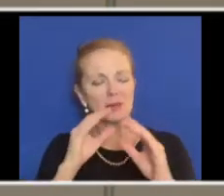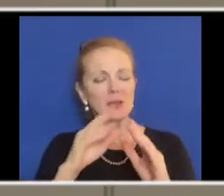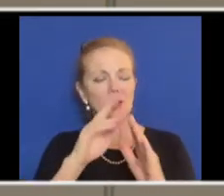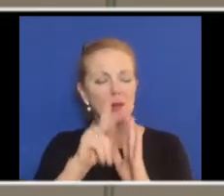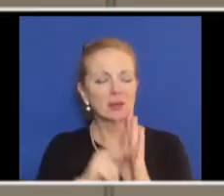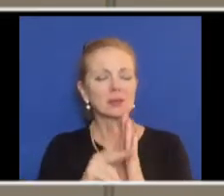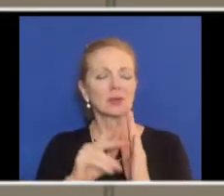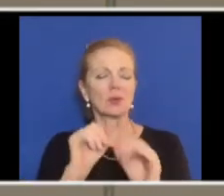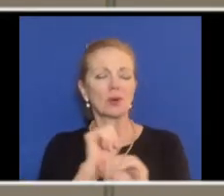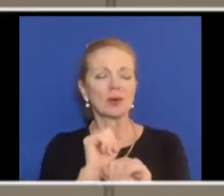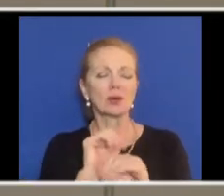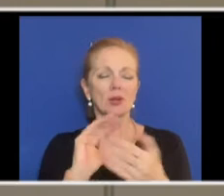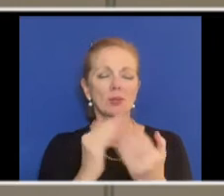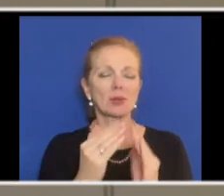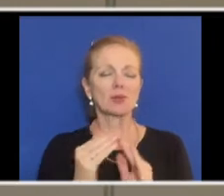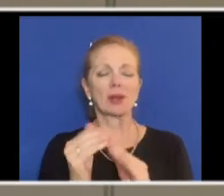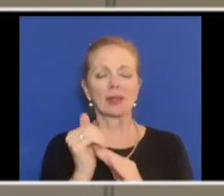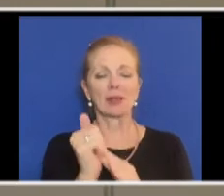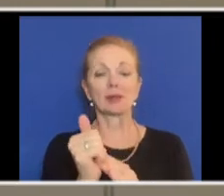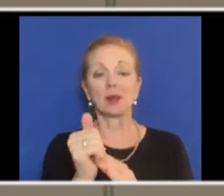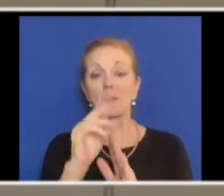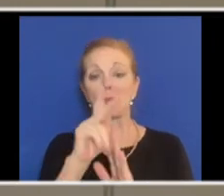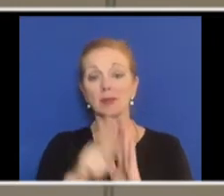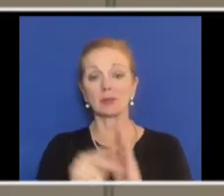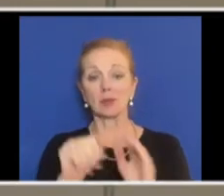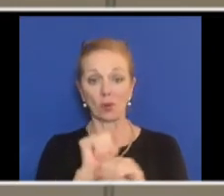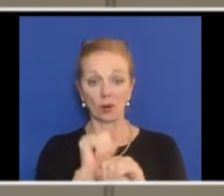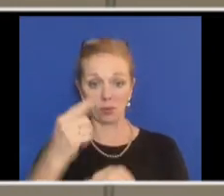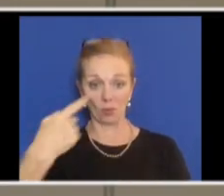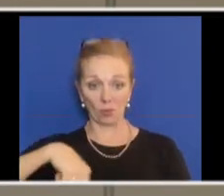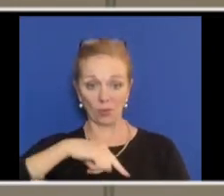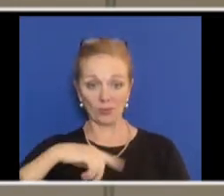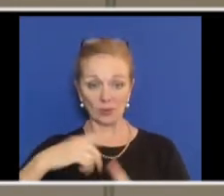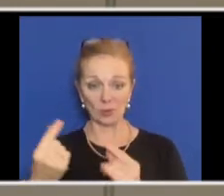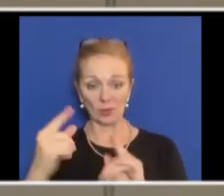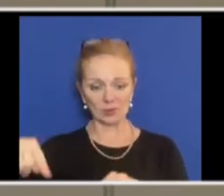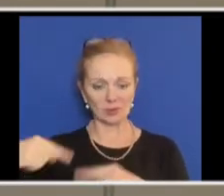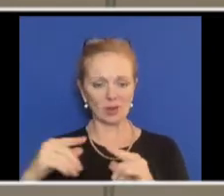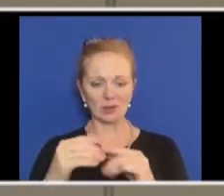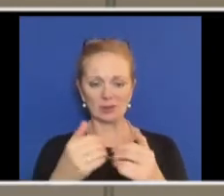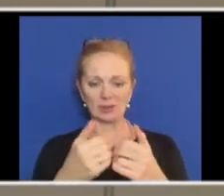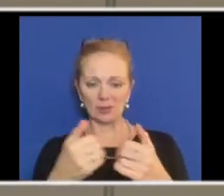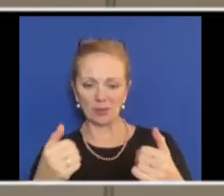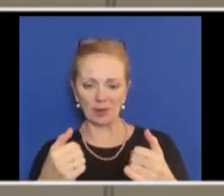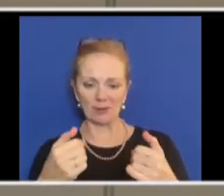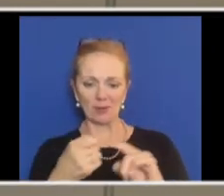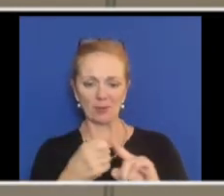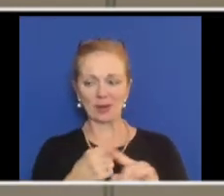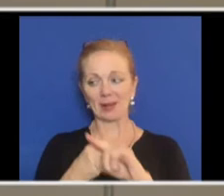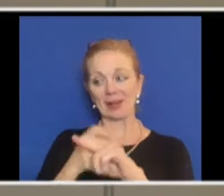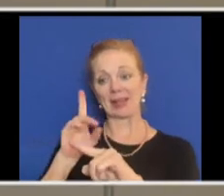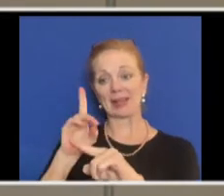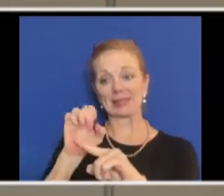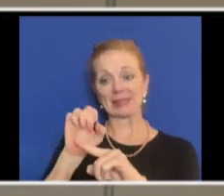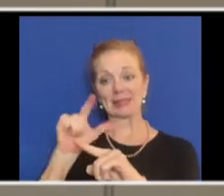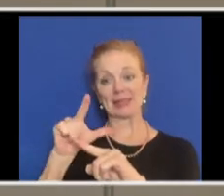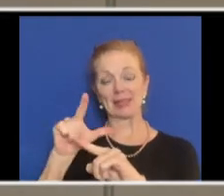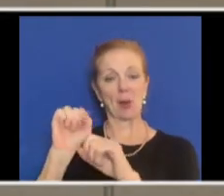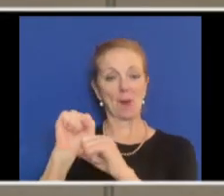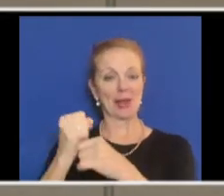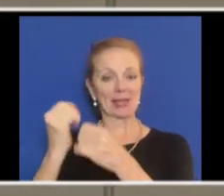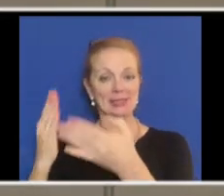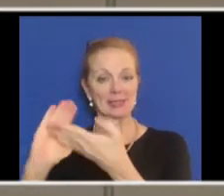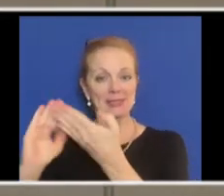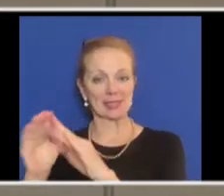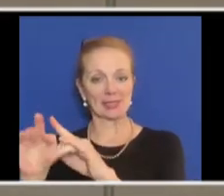community-led policy work that we have been doing uh to move away from being a deal making City to a